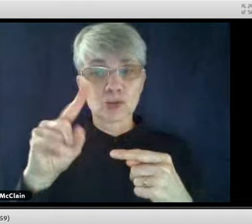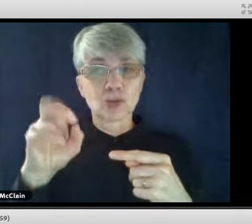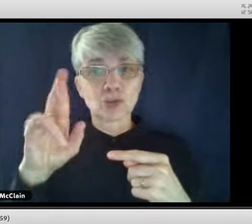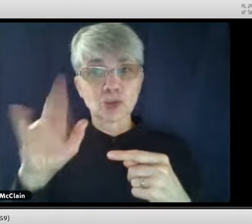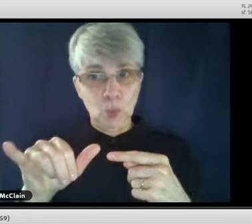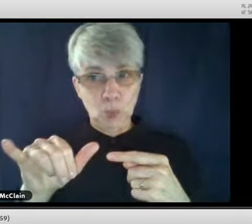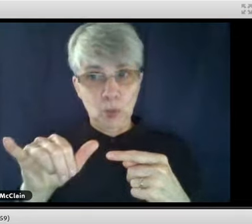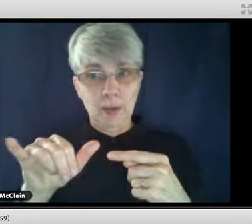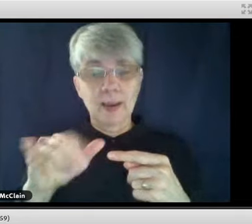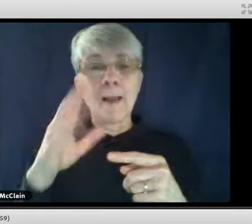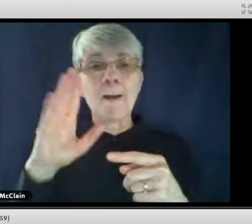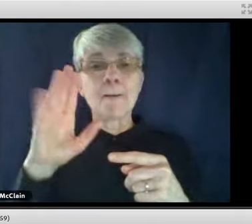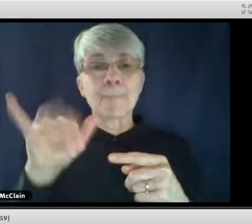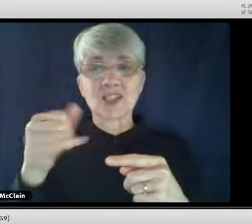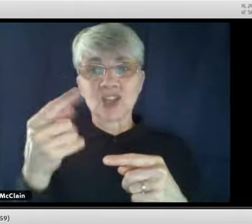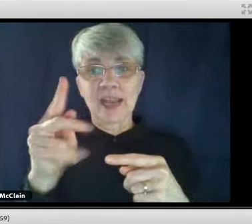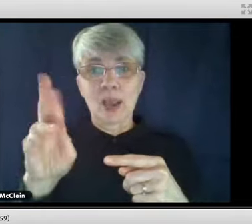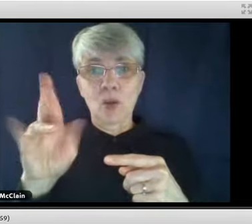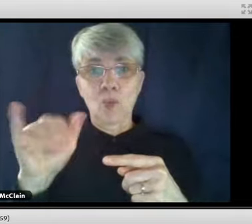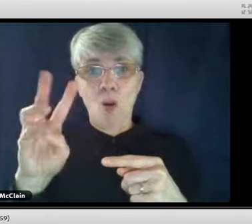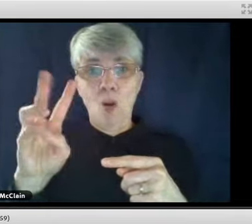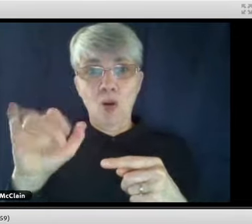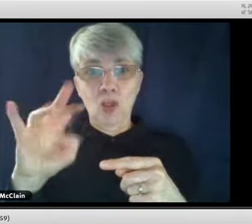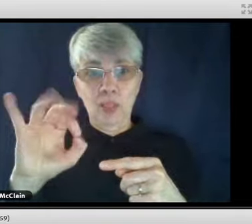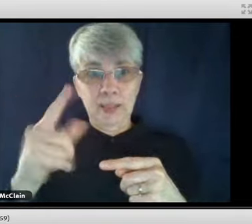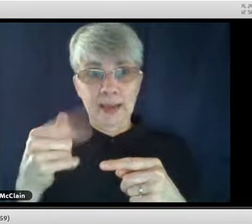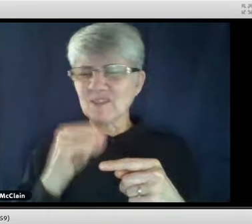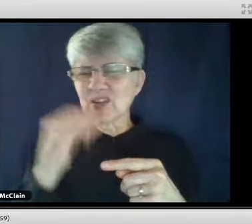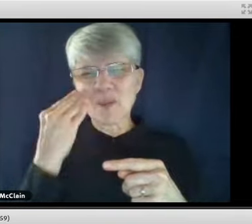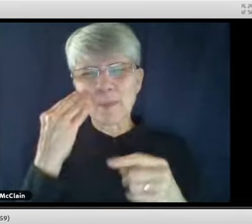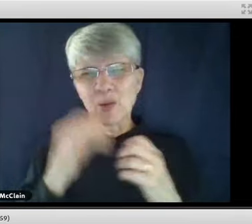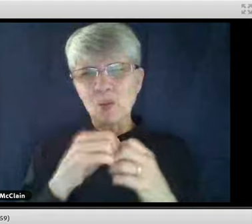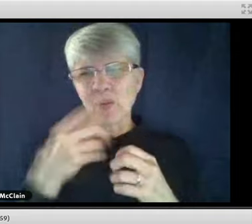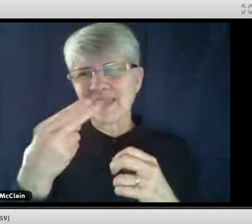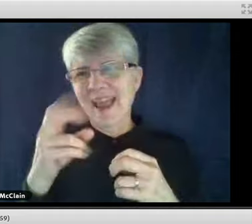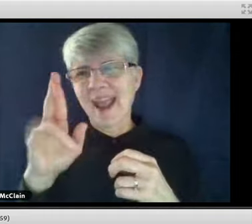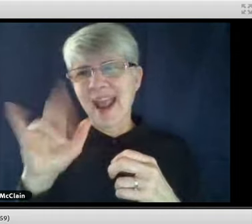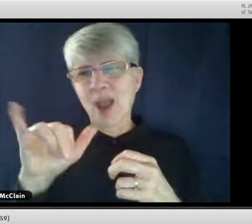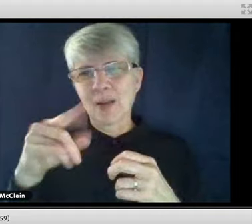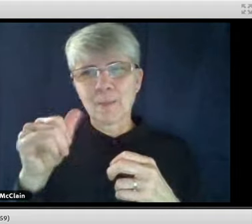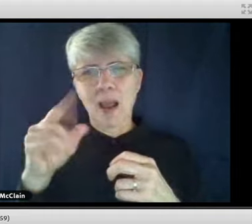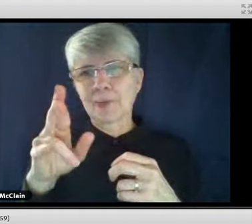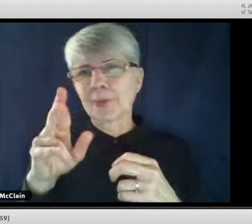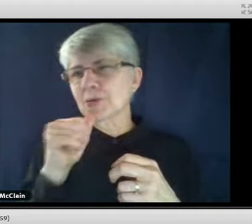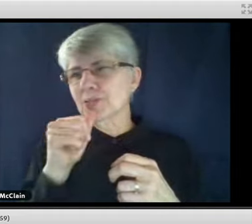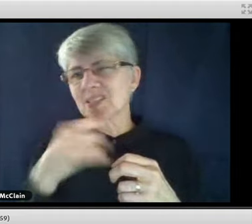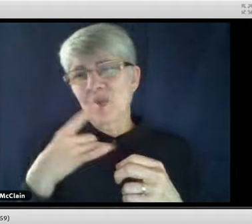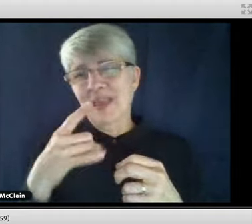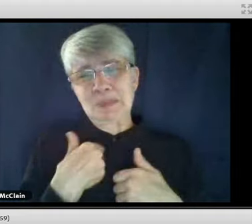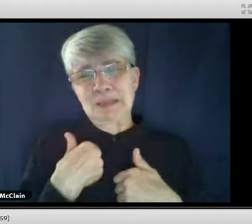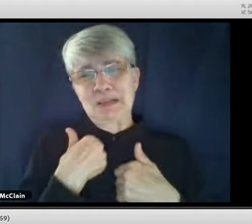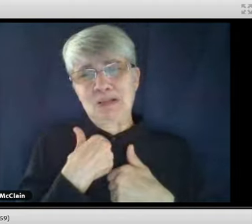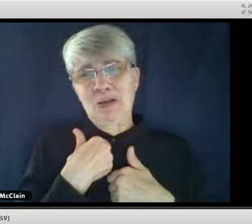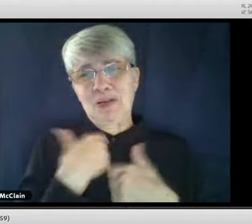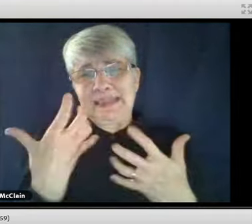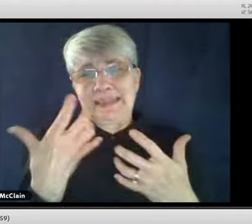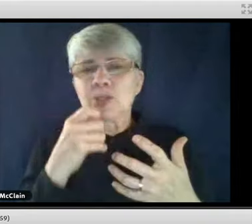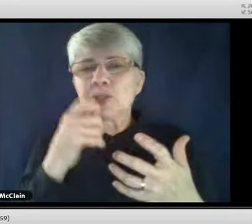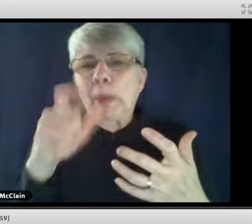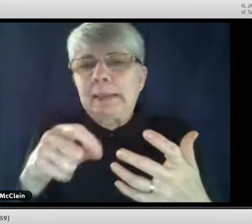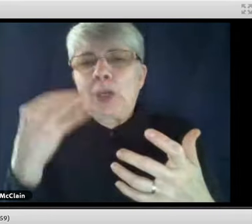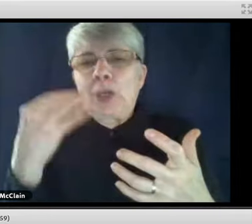Rowling. So for those who are not as familiar with Harry Potter or just don't like it, I'm sorry. I mean, you don't need